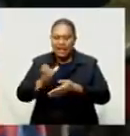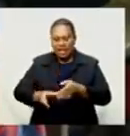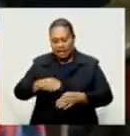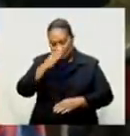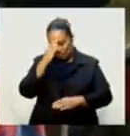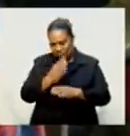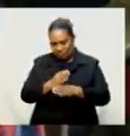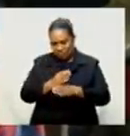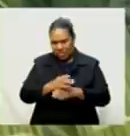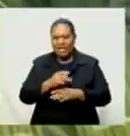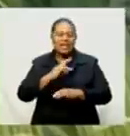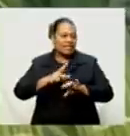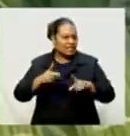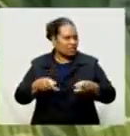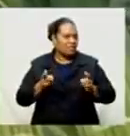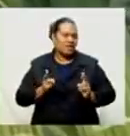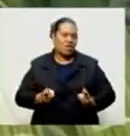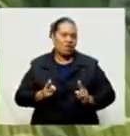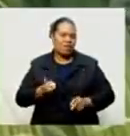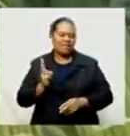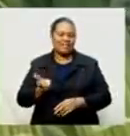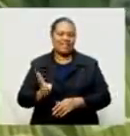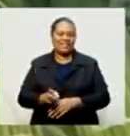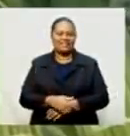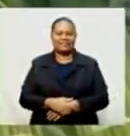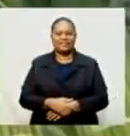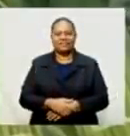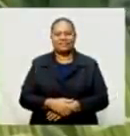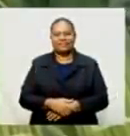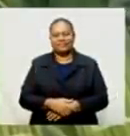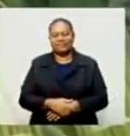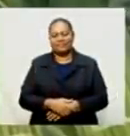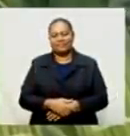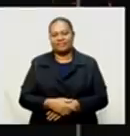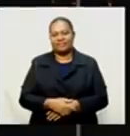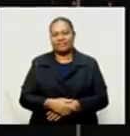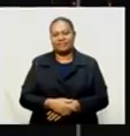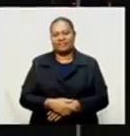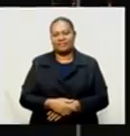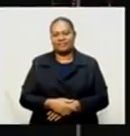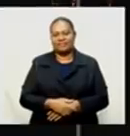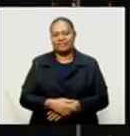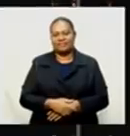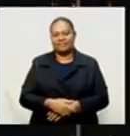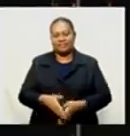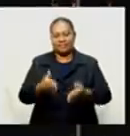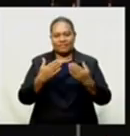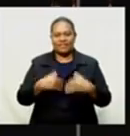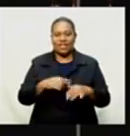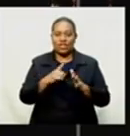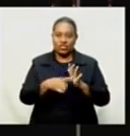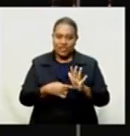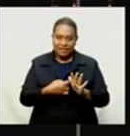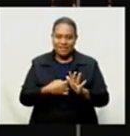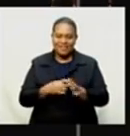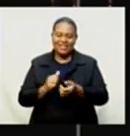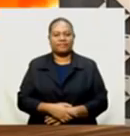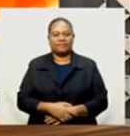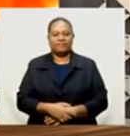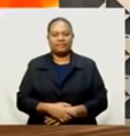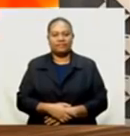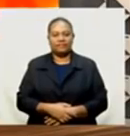that things will get better soon. Felipe Naikaso, FBC News. And now to Jamie with all the latest in